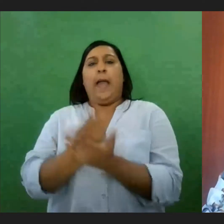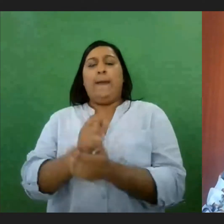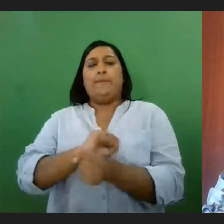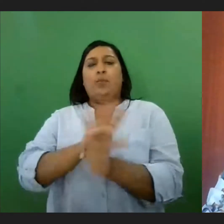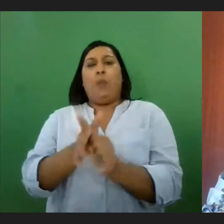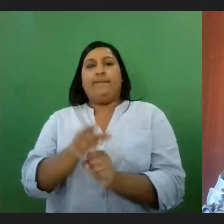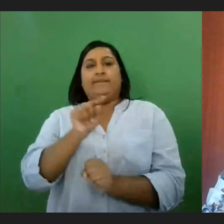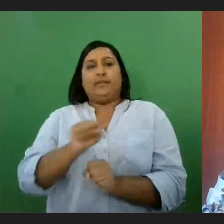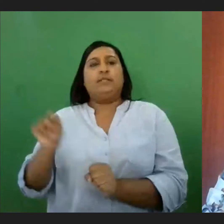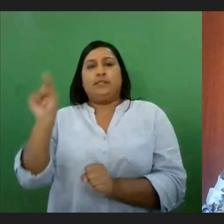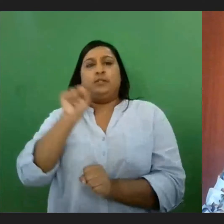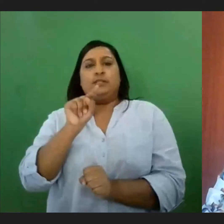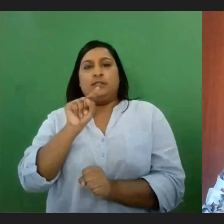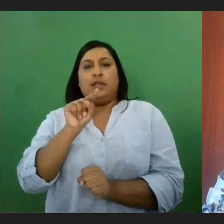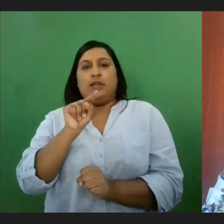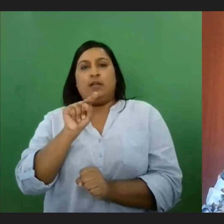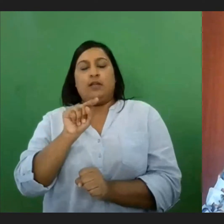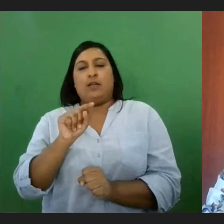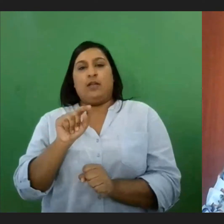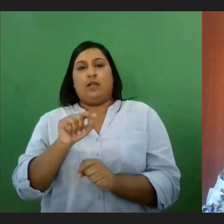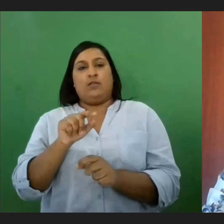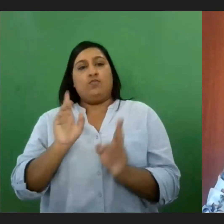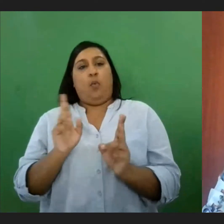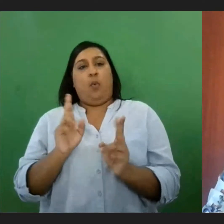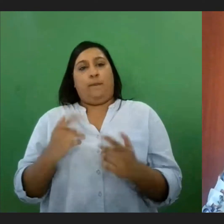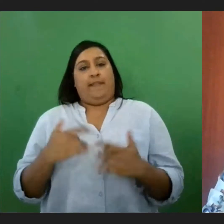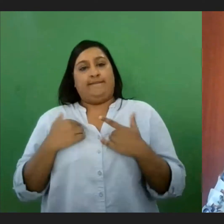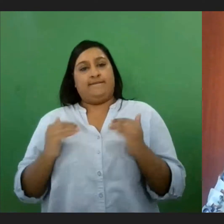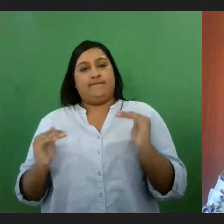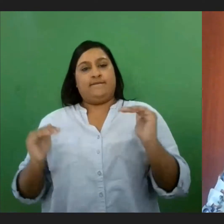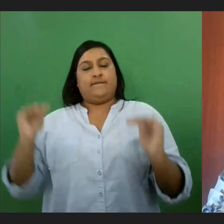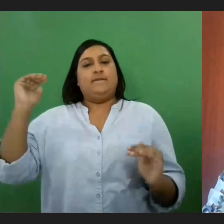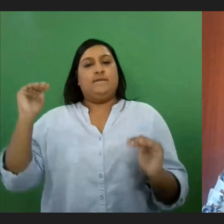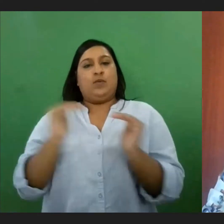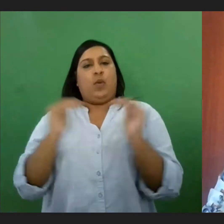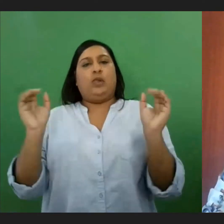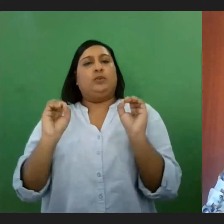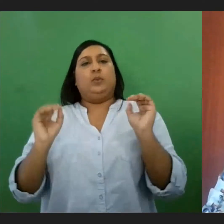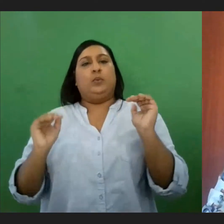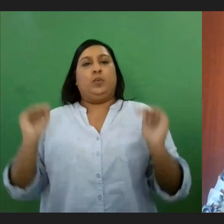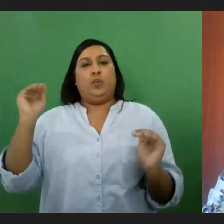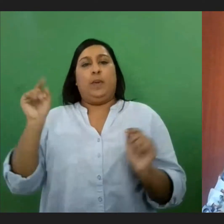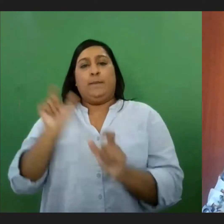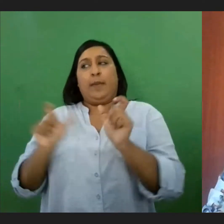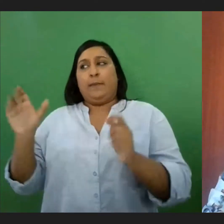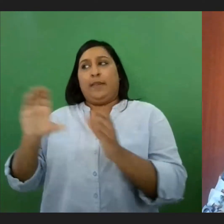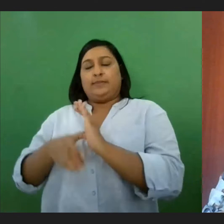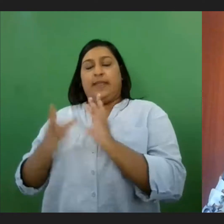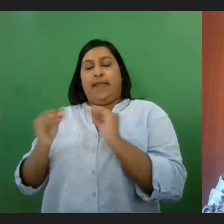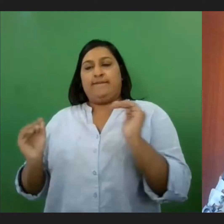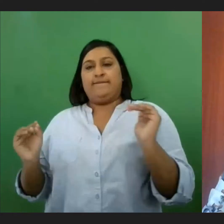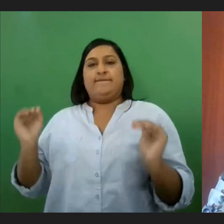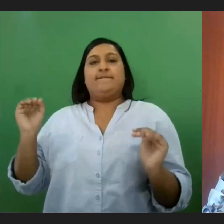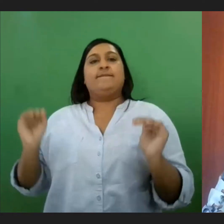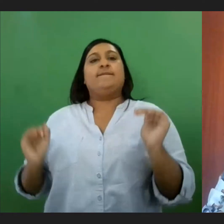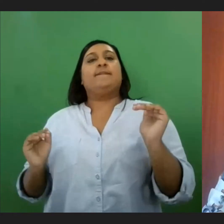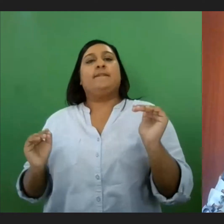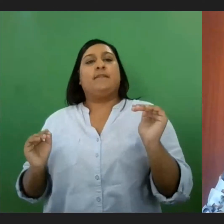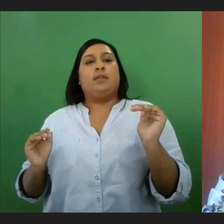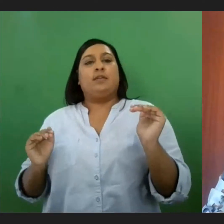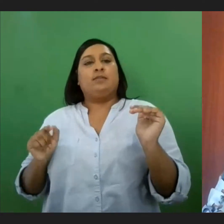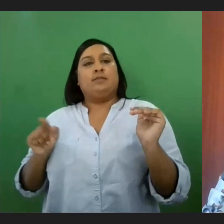the pre-existing inequalities that existed among persons with disabilities and further exposed